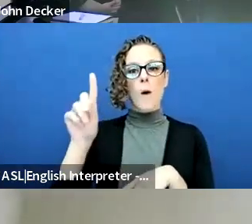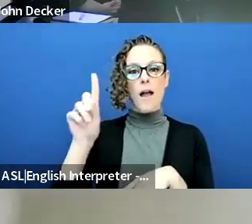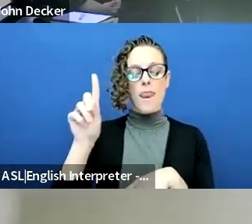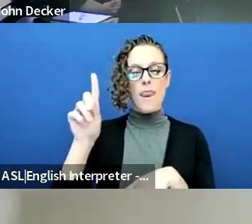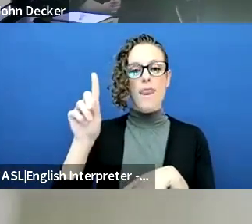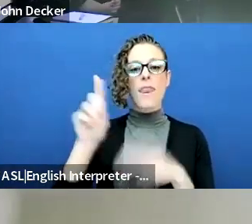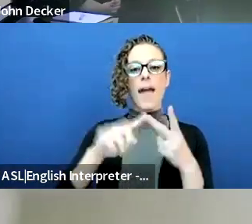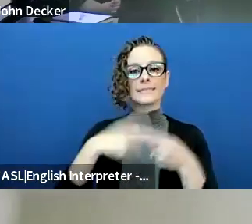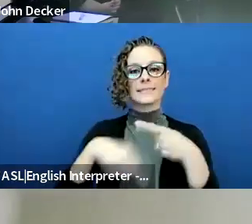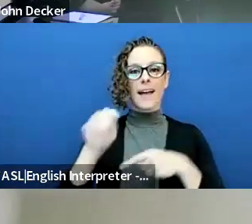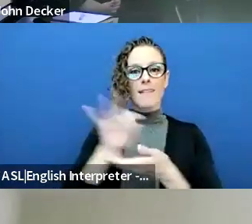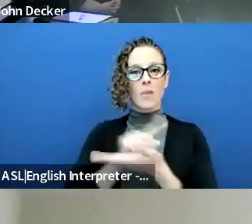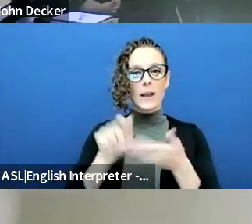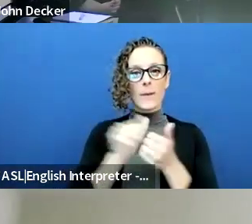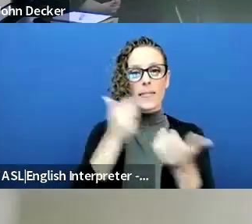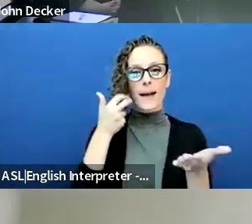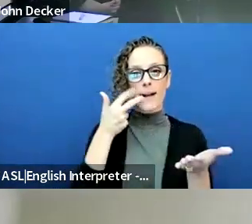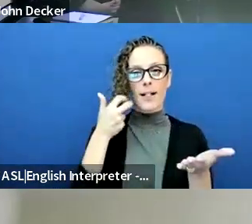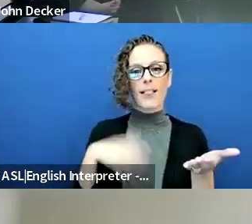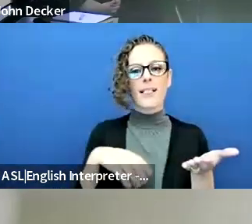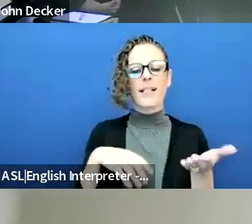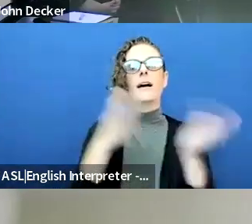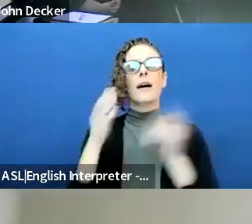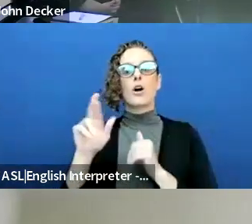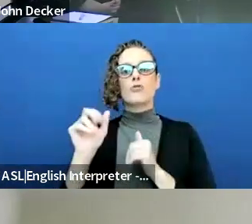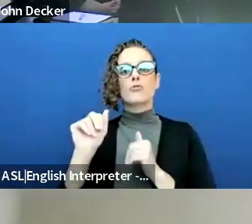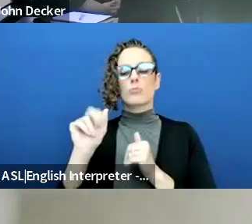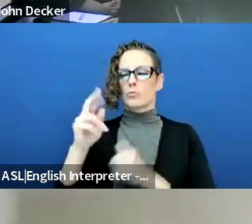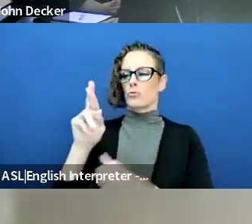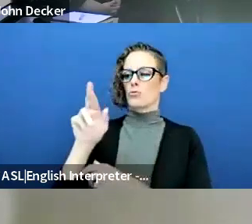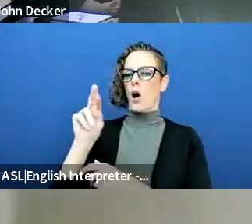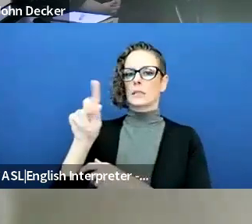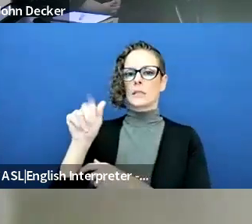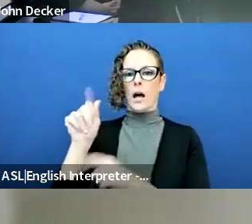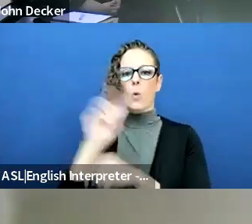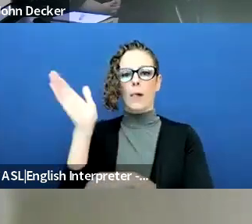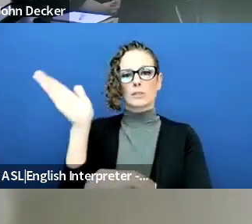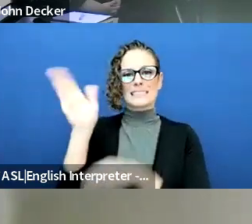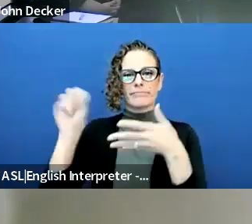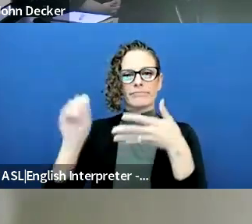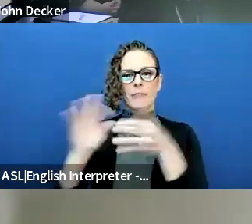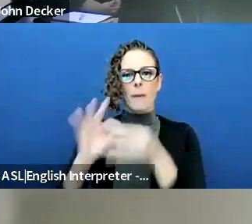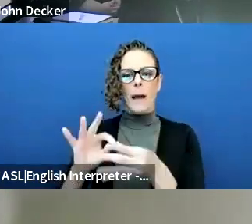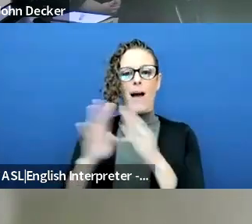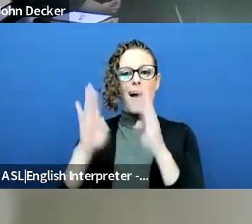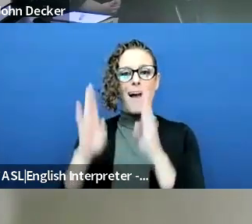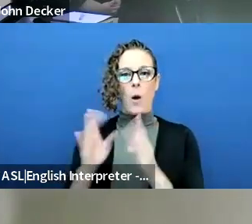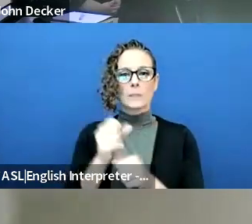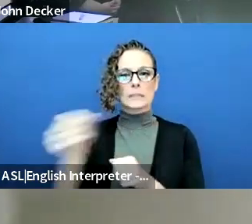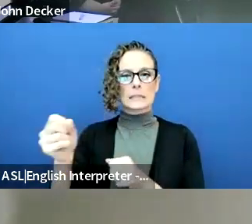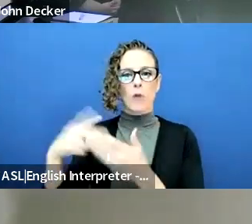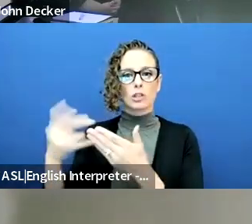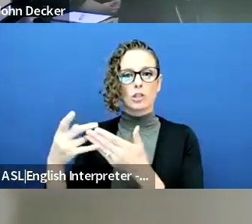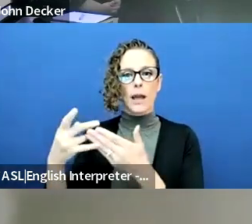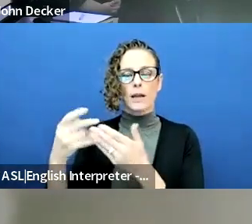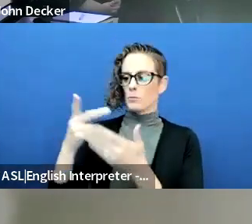101 and our Sign of the Week with Michael. Rhonda is going to be presenting about the housing projects that we